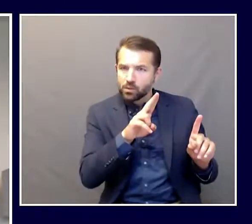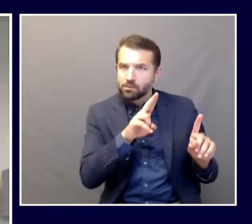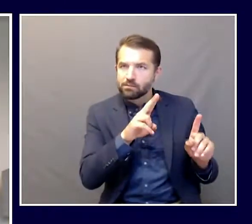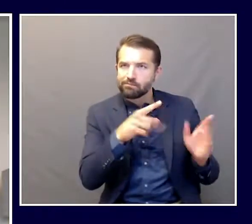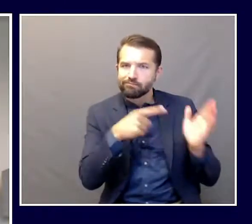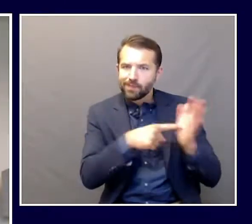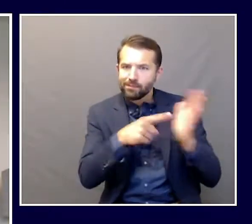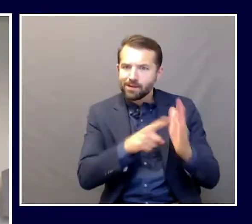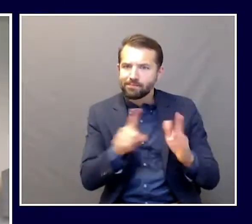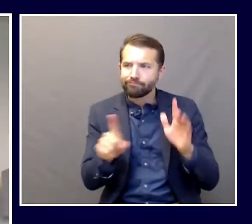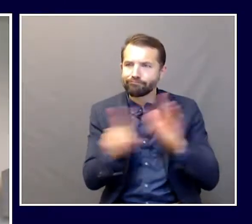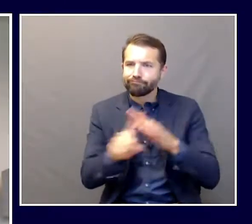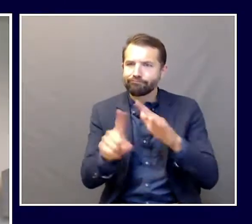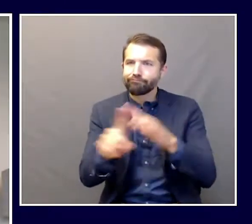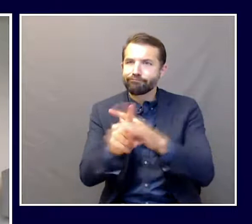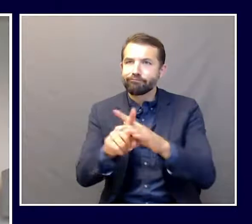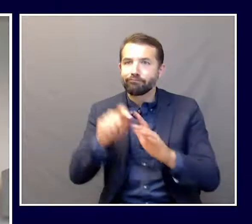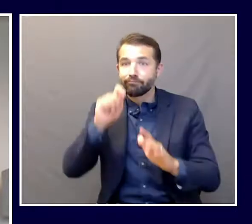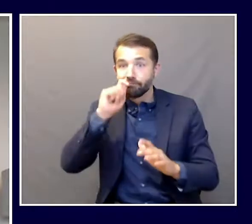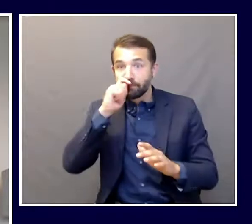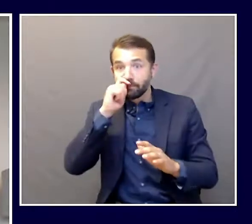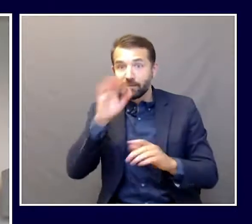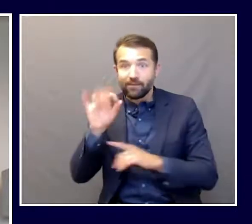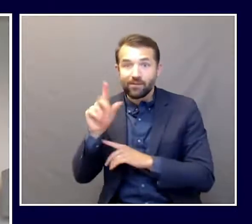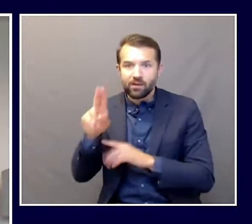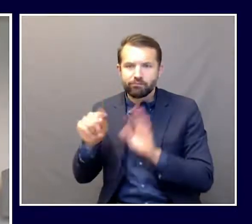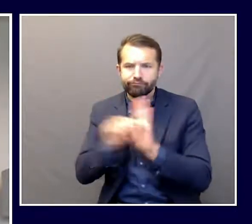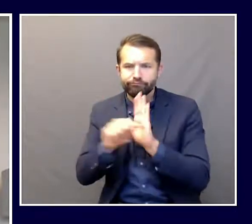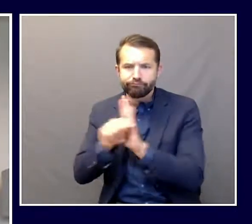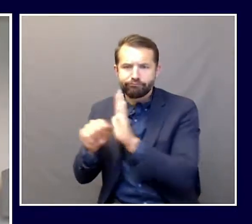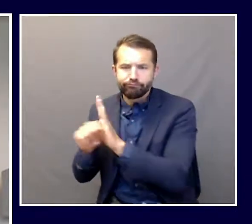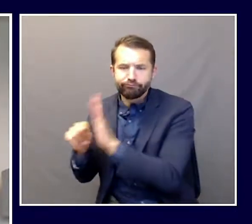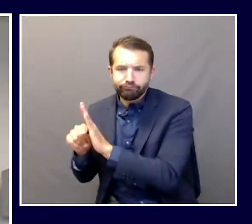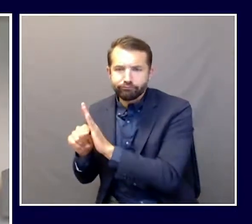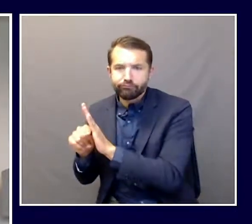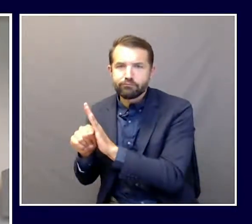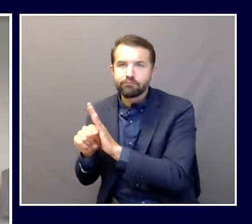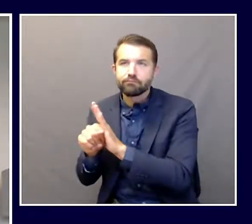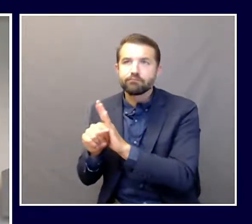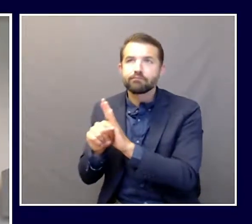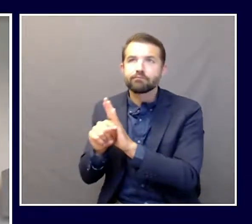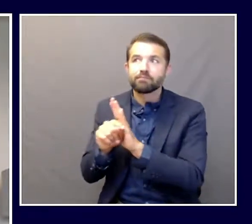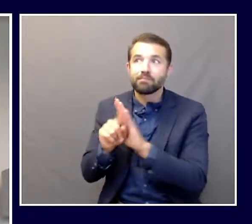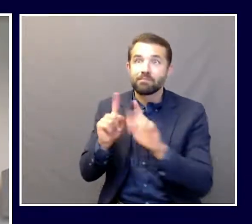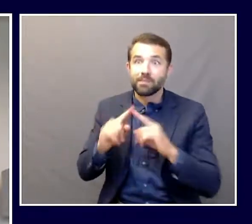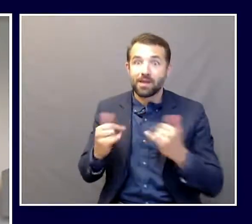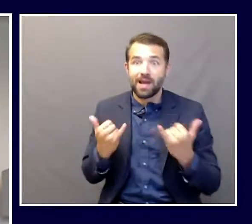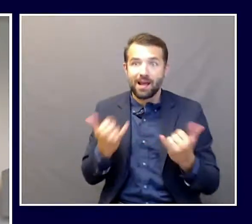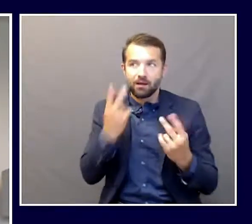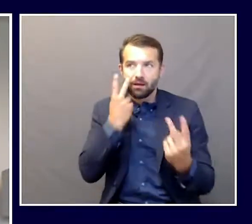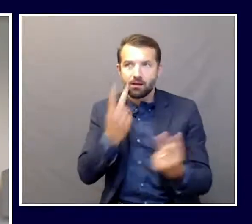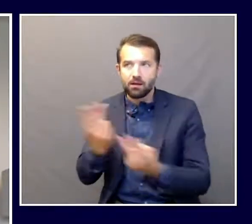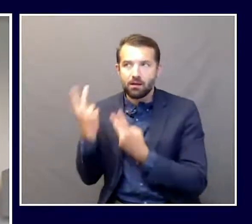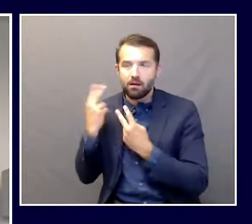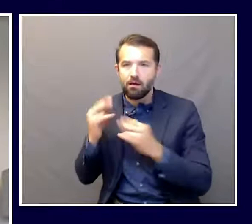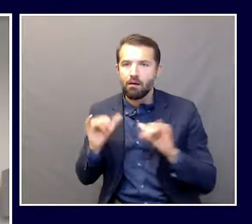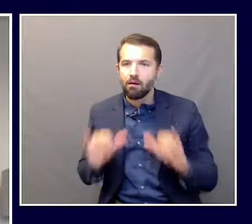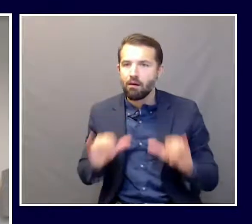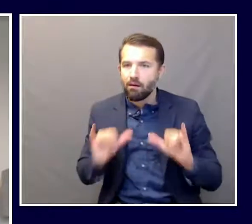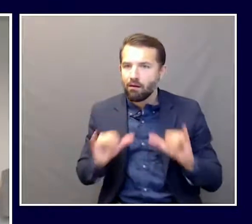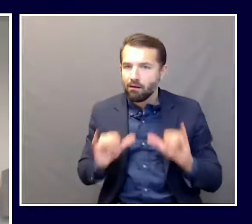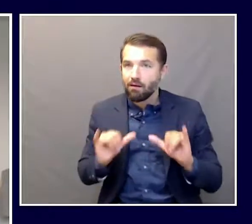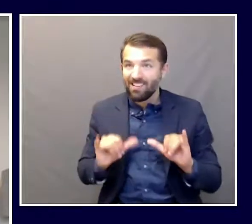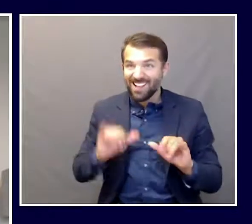their theory. But you know, of course, there's no way to prove that in retrospect. But I'm wondering what your opinion on that is. So, Emily, in